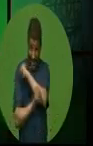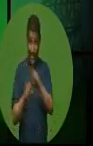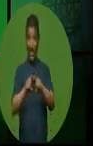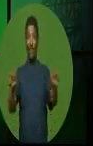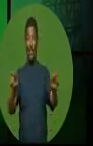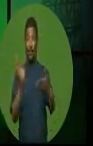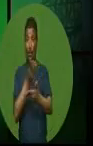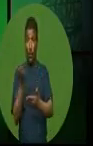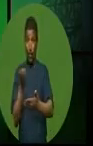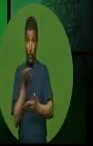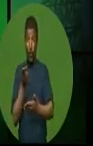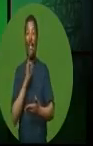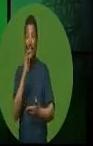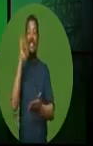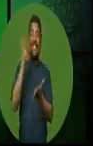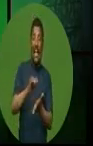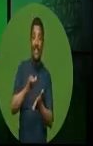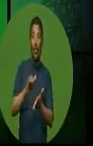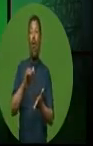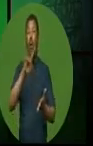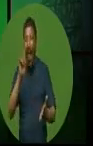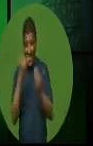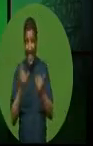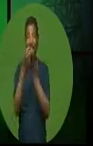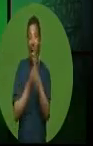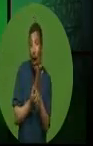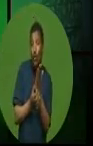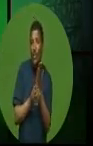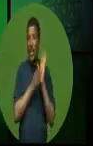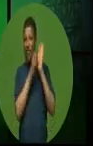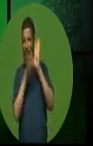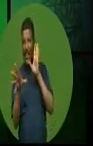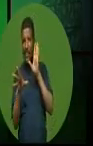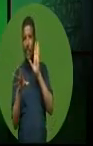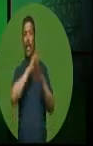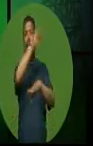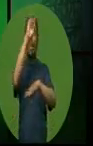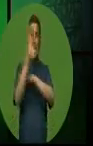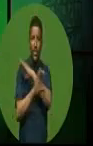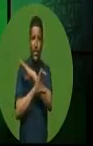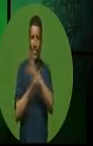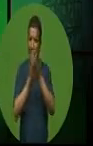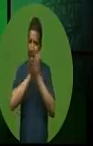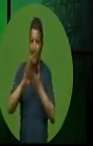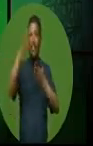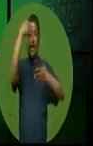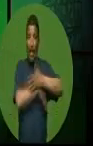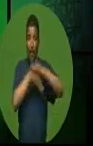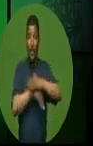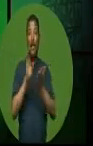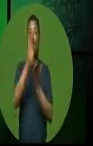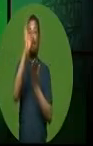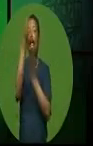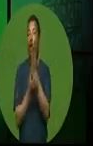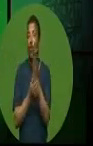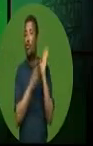difference between the two is that while the current account reflects a nation's net income, the capital